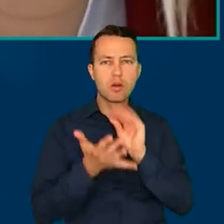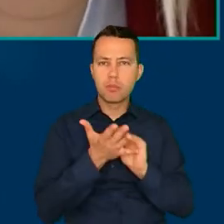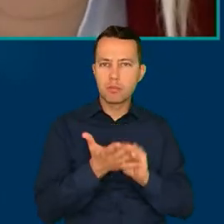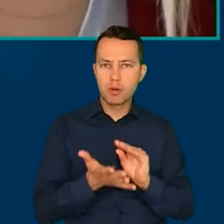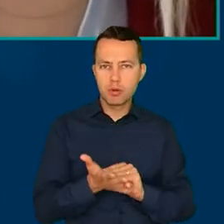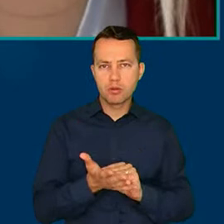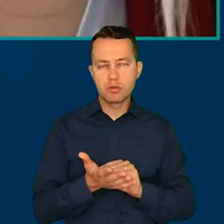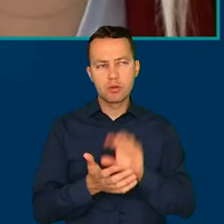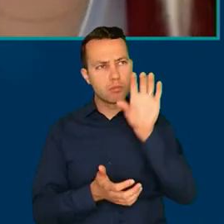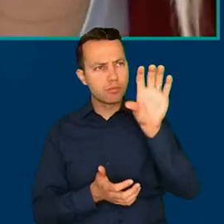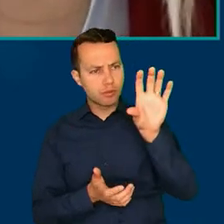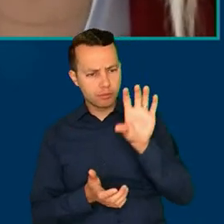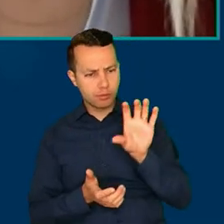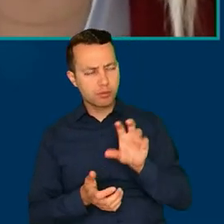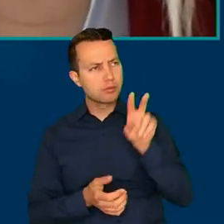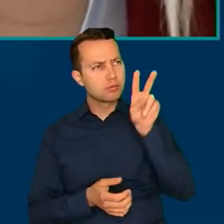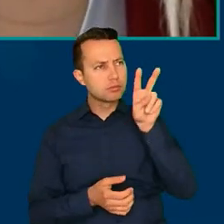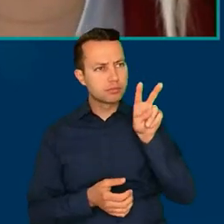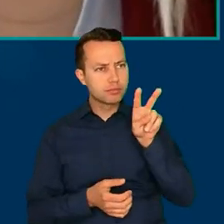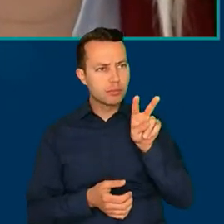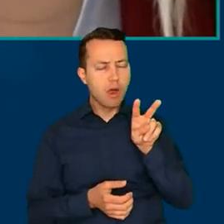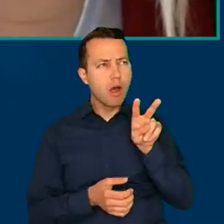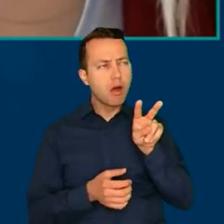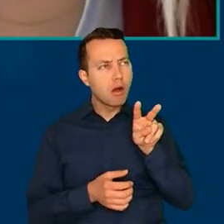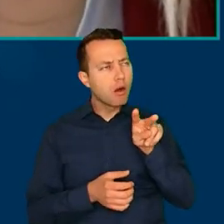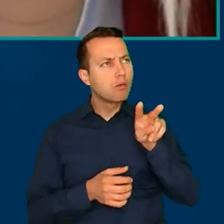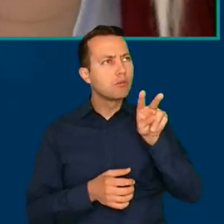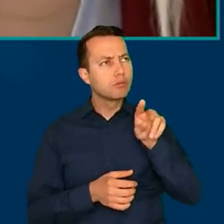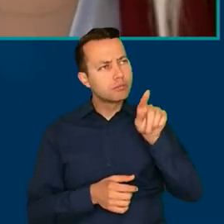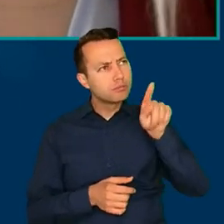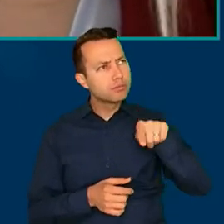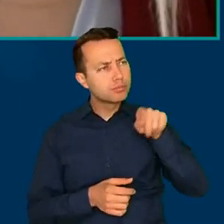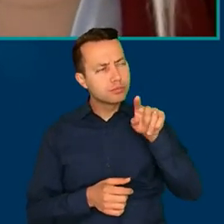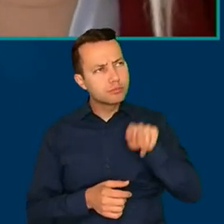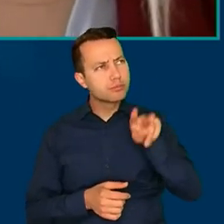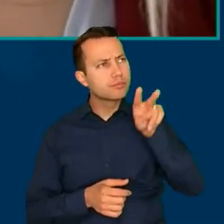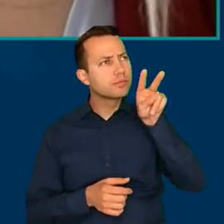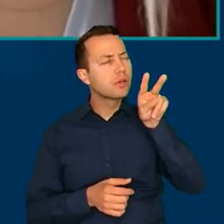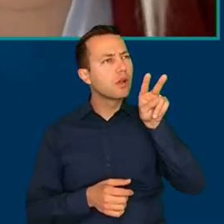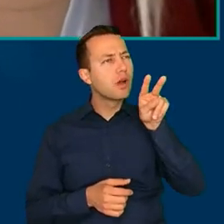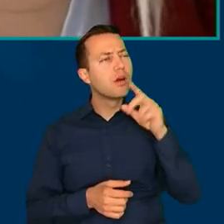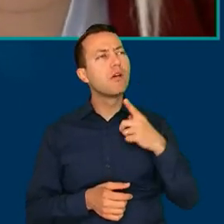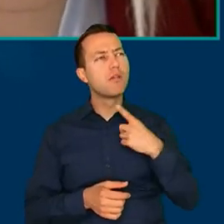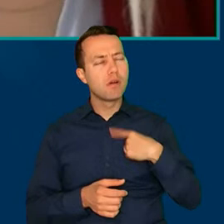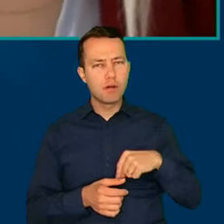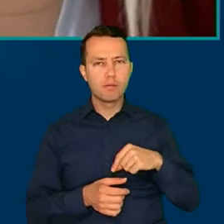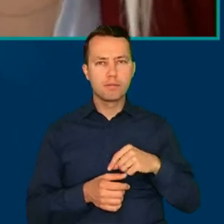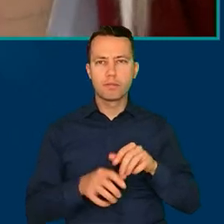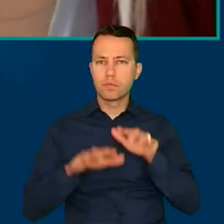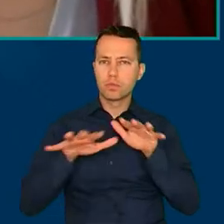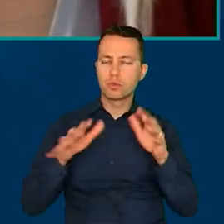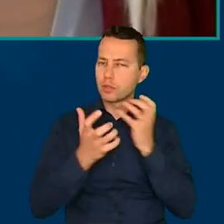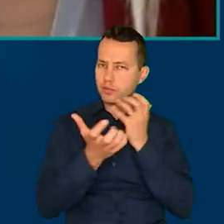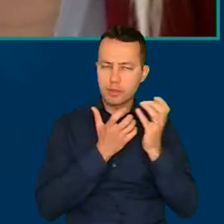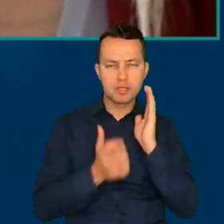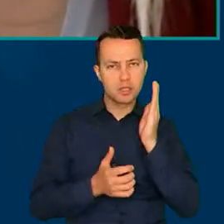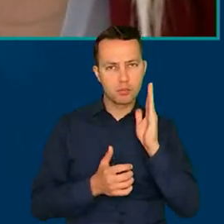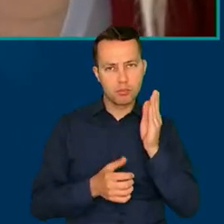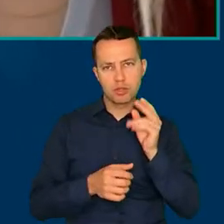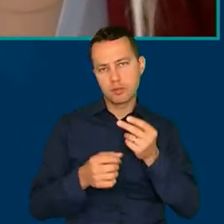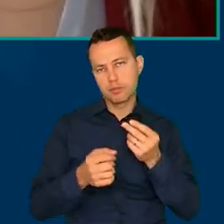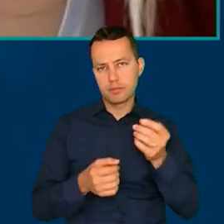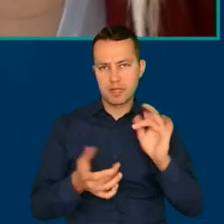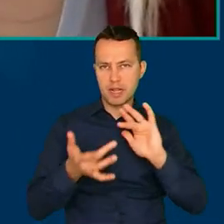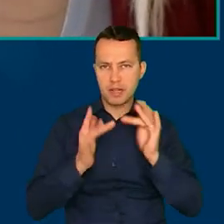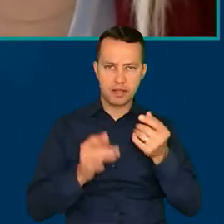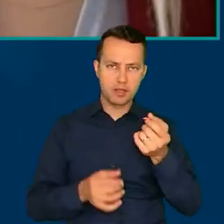to absorb all this information in just a 1 hour time. But just to note, and then I think Minister Puda also alluded to